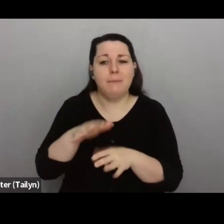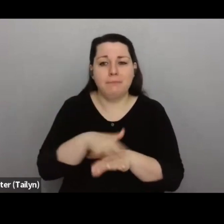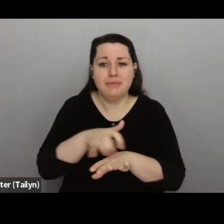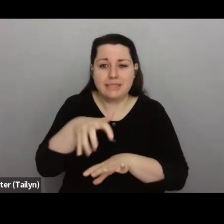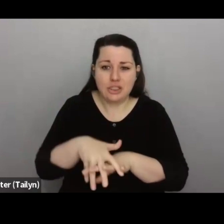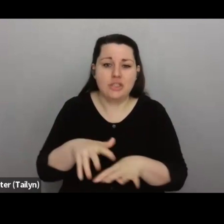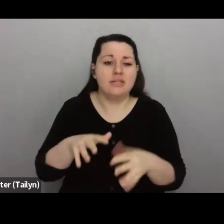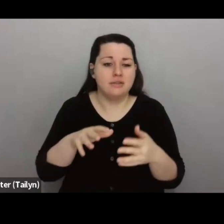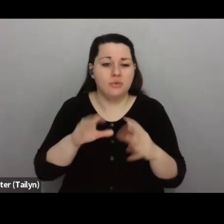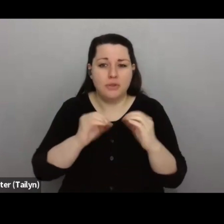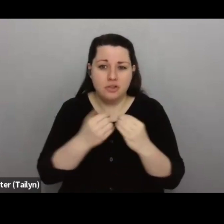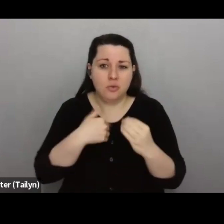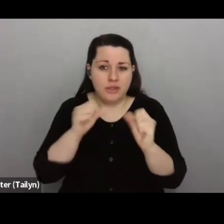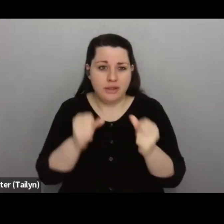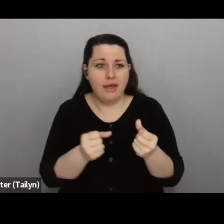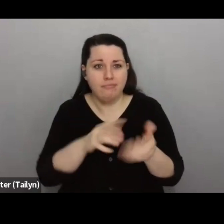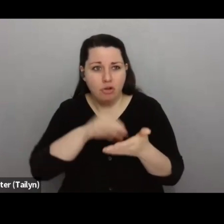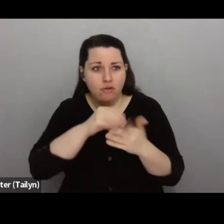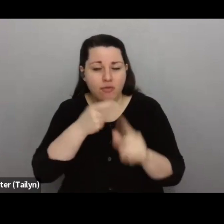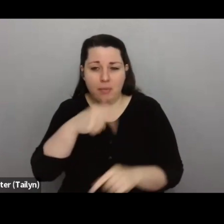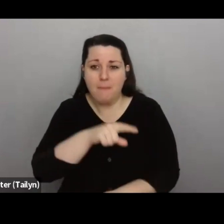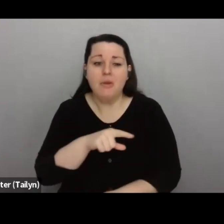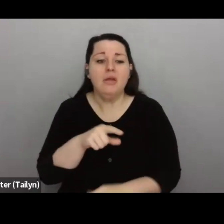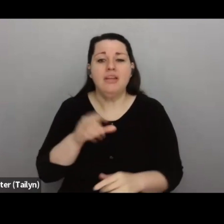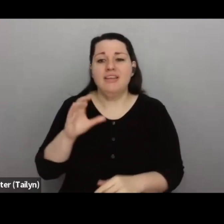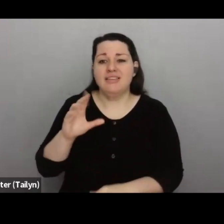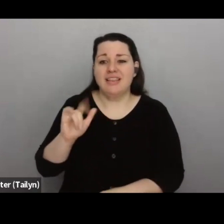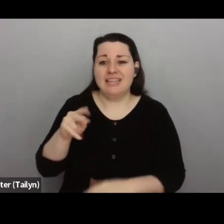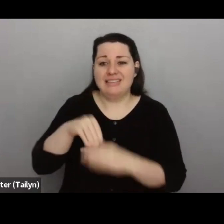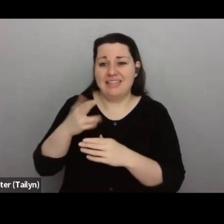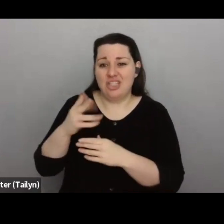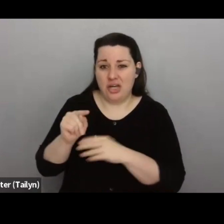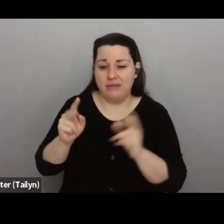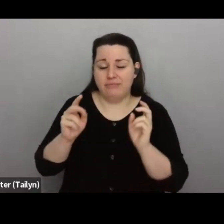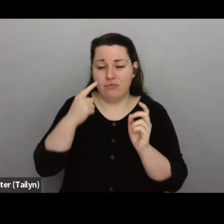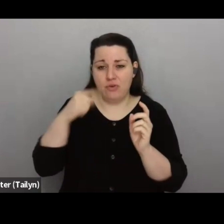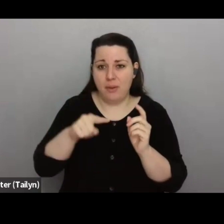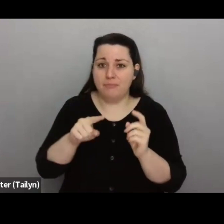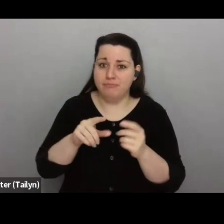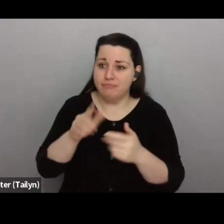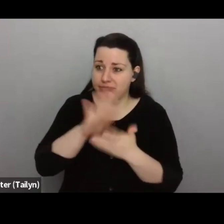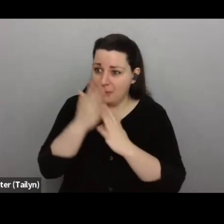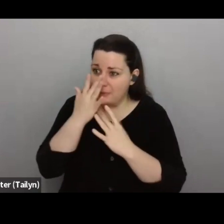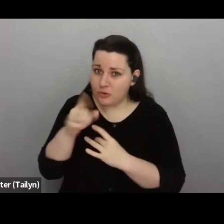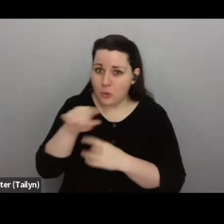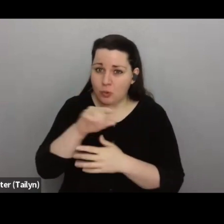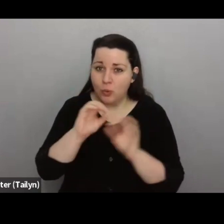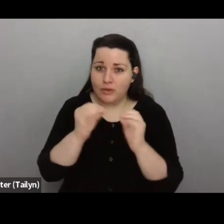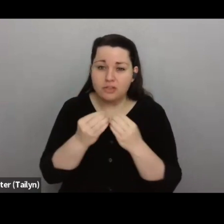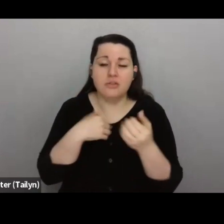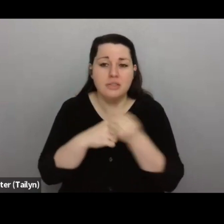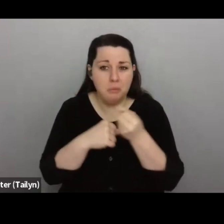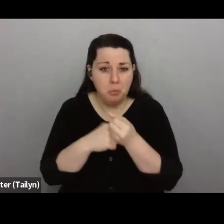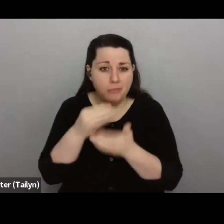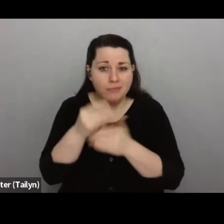popped those in the chat if you haven't already. Grab those links. Get interested in these organizations, support them with donations